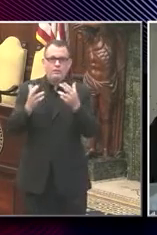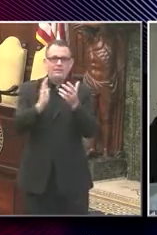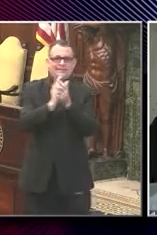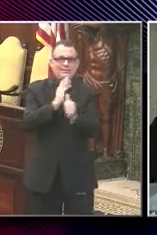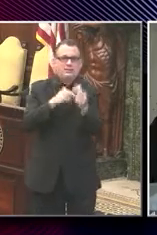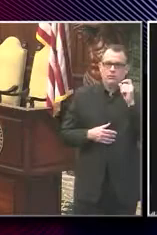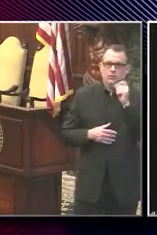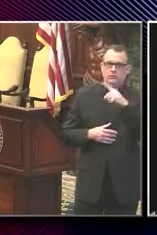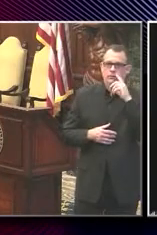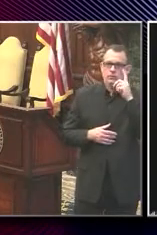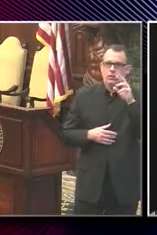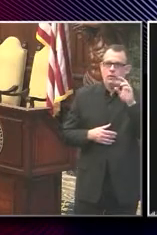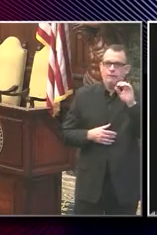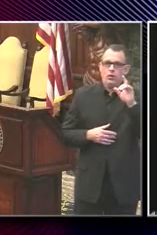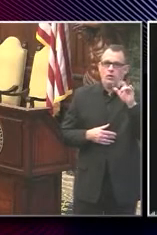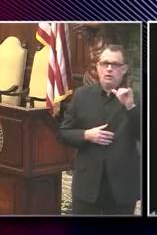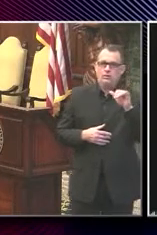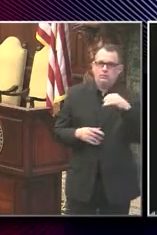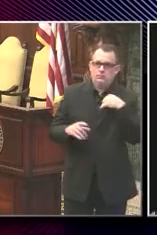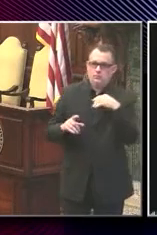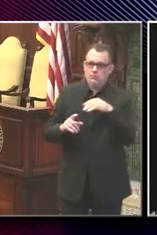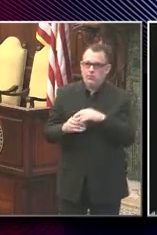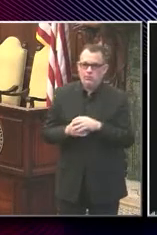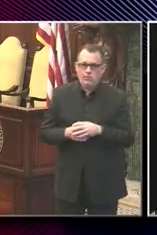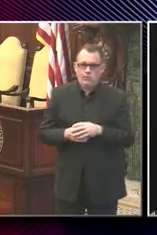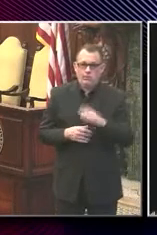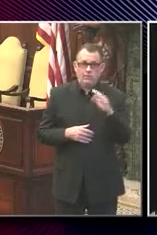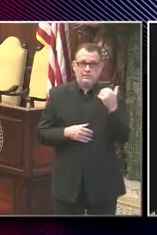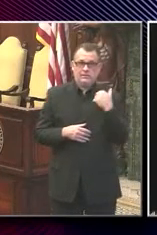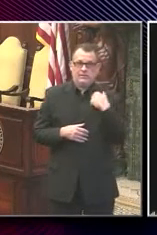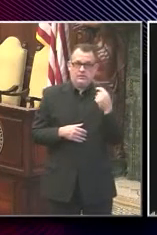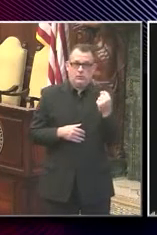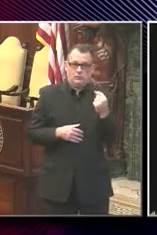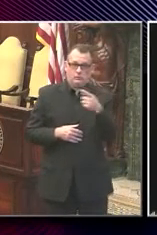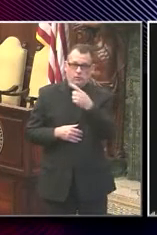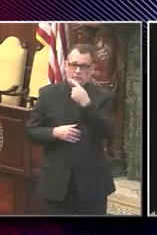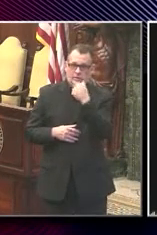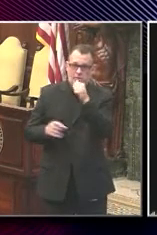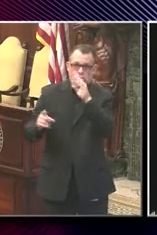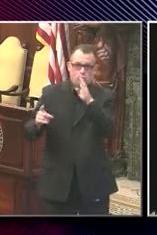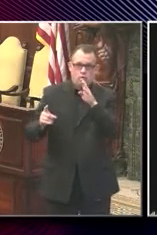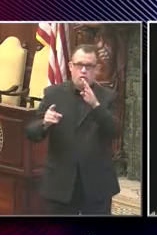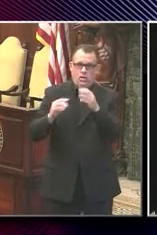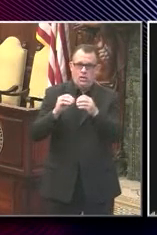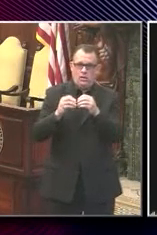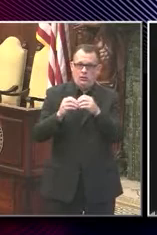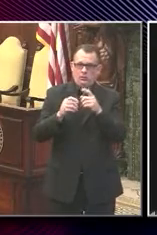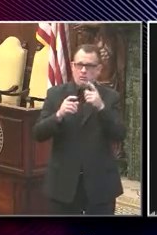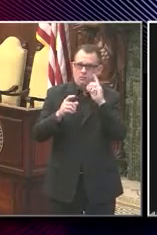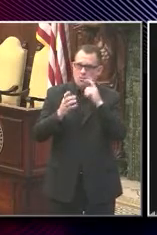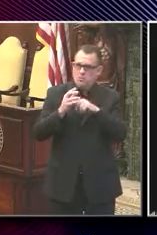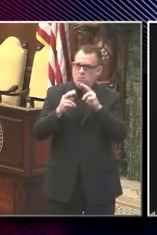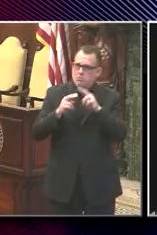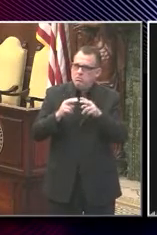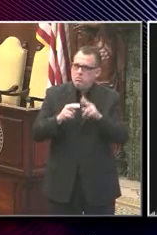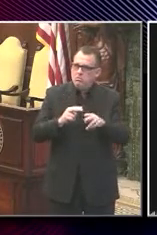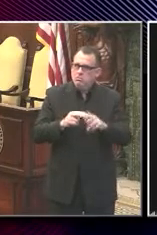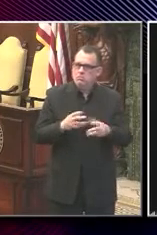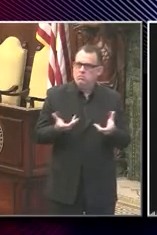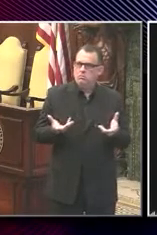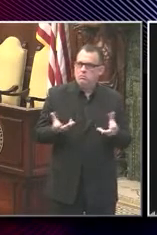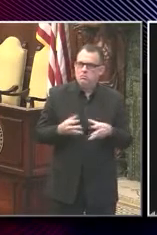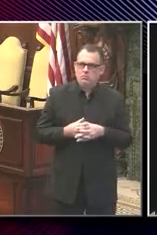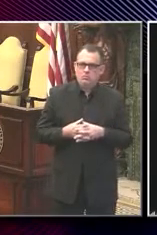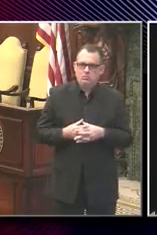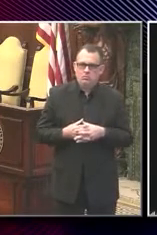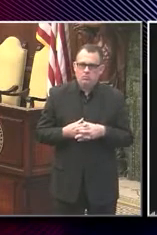competitions. I know you had said on Tuesday that you weren't sure why cases are decreasing. Have you been able to shed